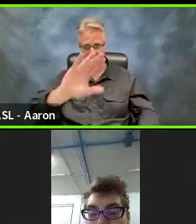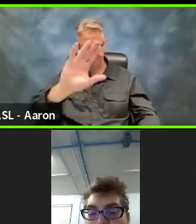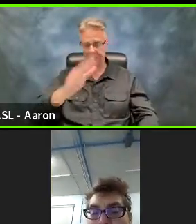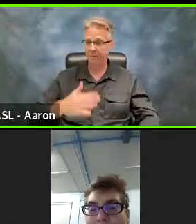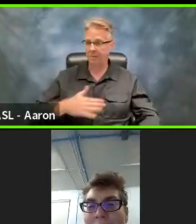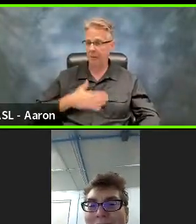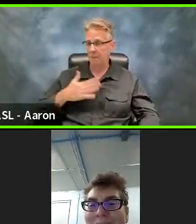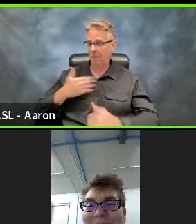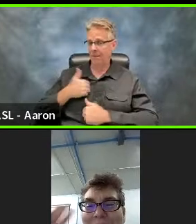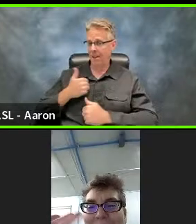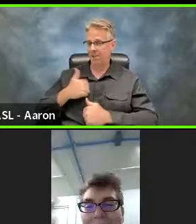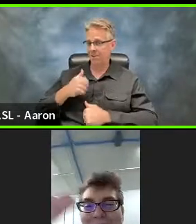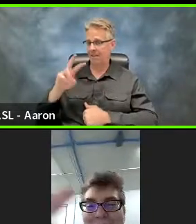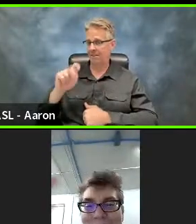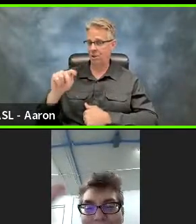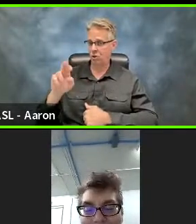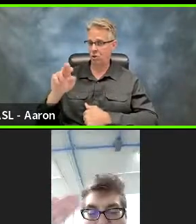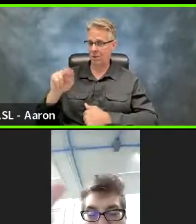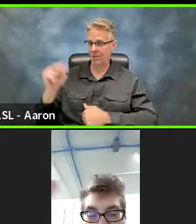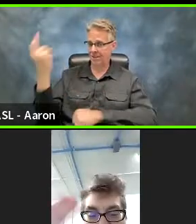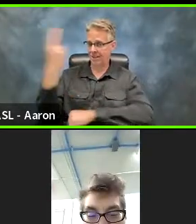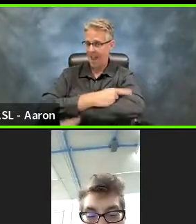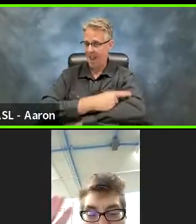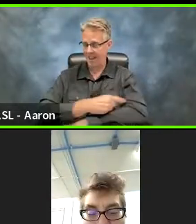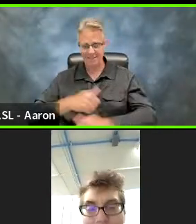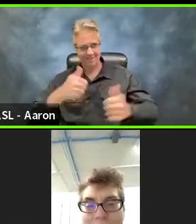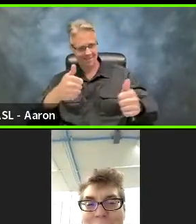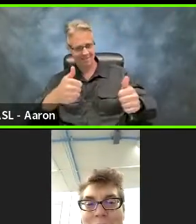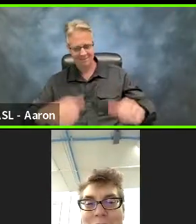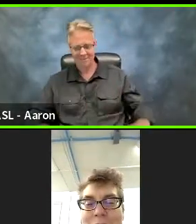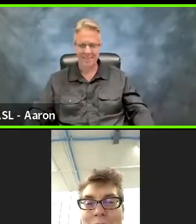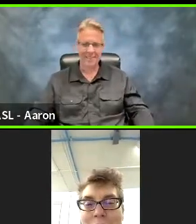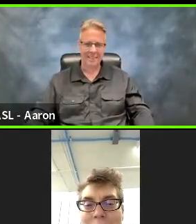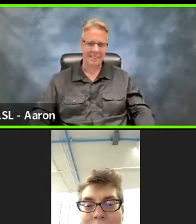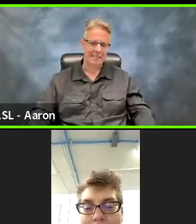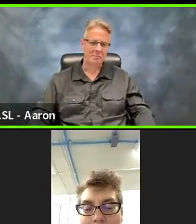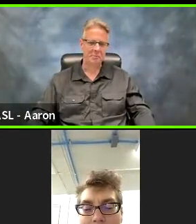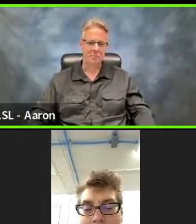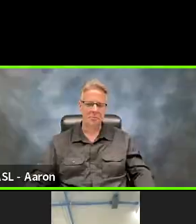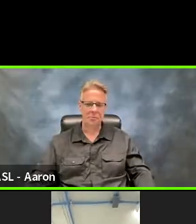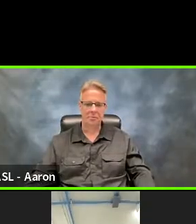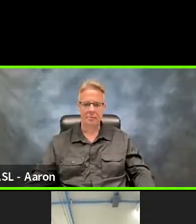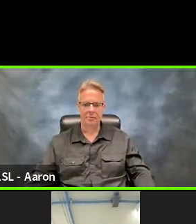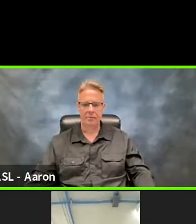Day, everybody. Happy Veterans Day. Happy Veterans Day. We'll see you all soon. Thanks. Take care.